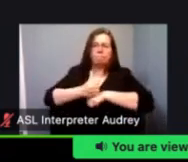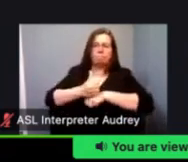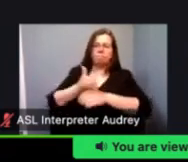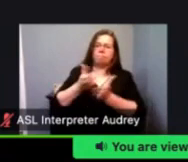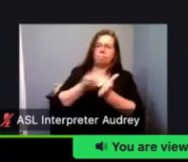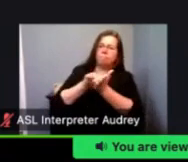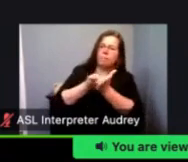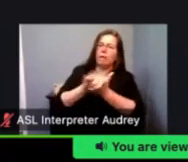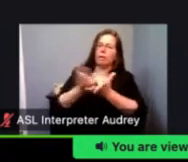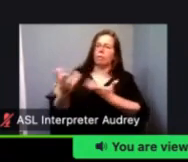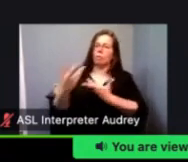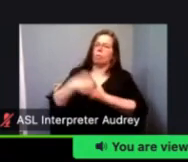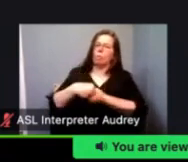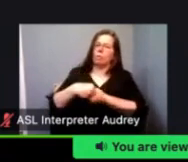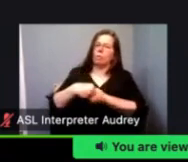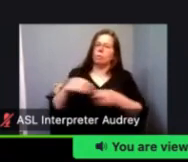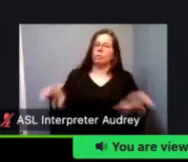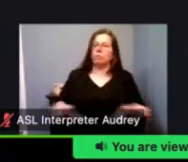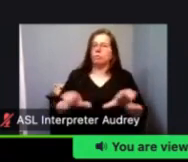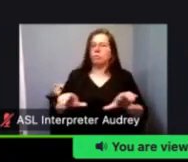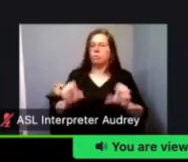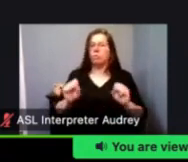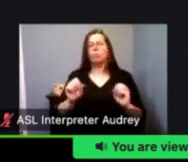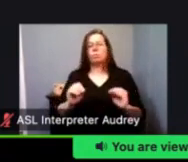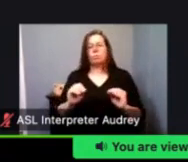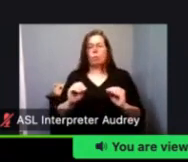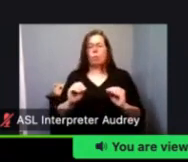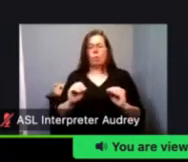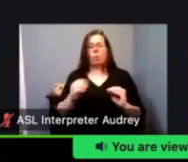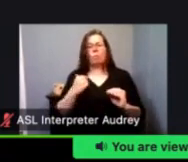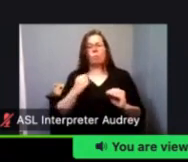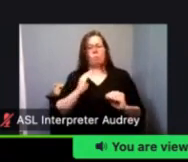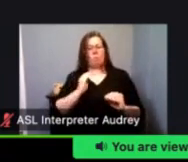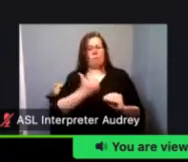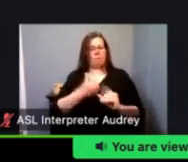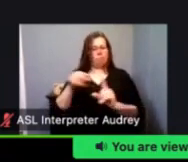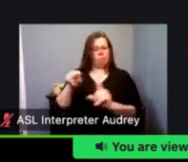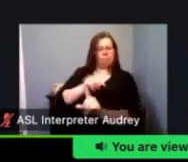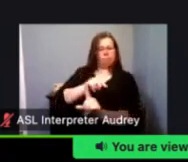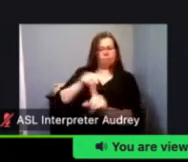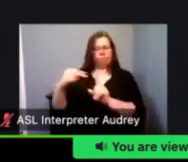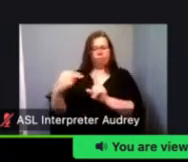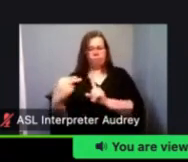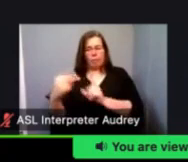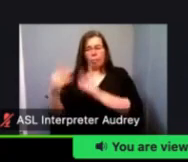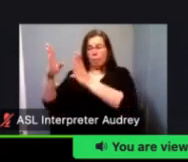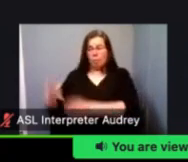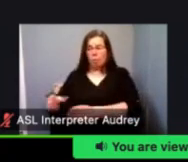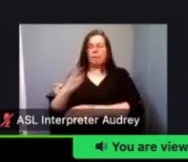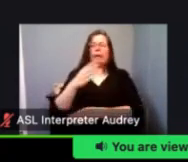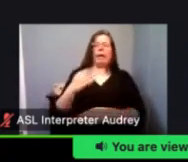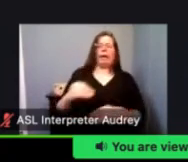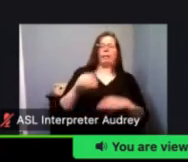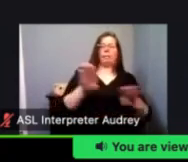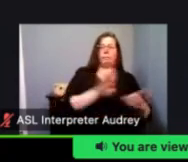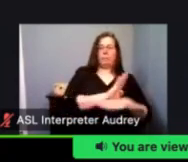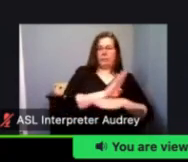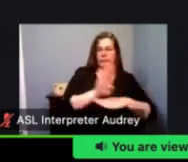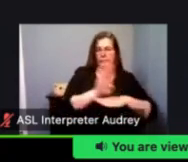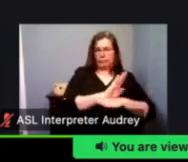inclusion practices. So we look at inclusion from both fronts, the individual and the organization.